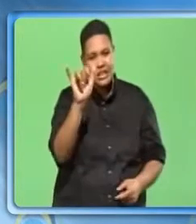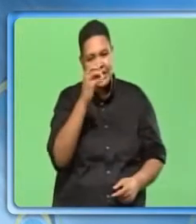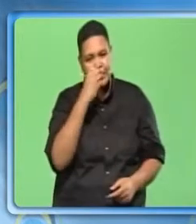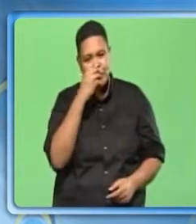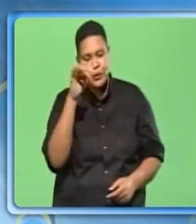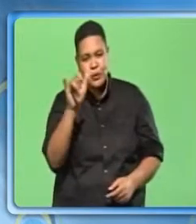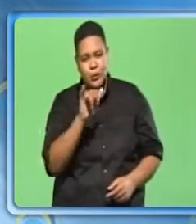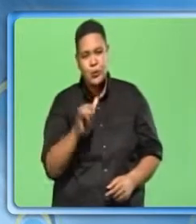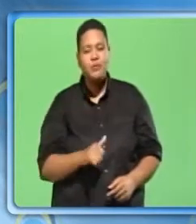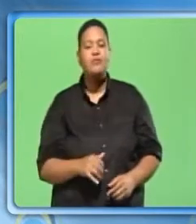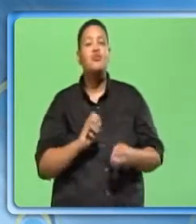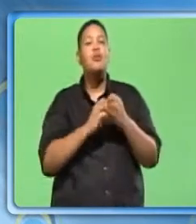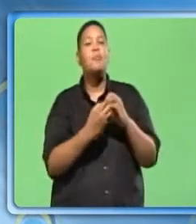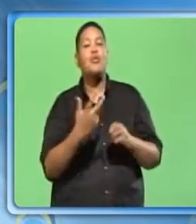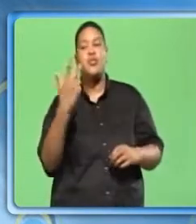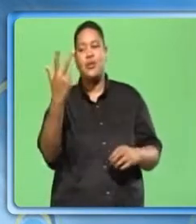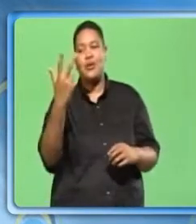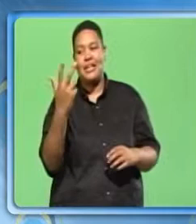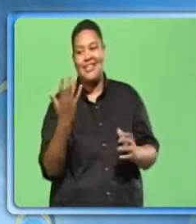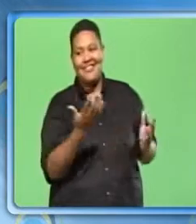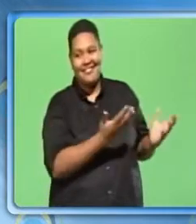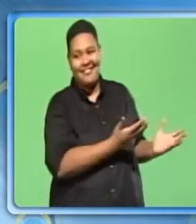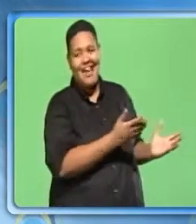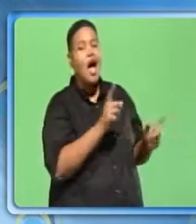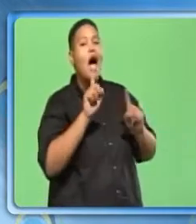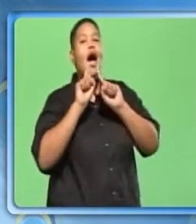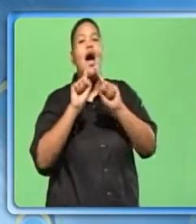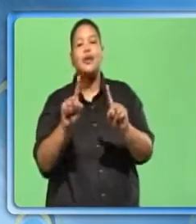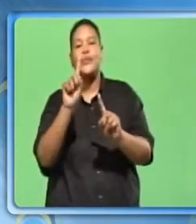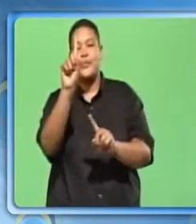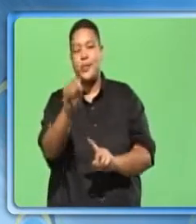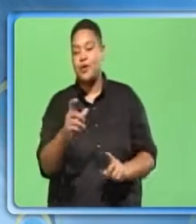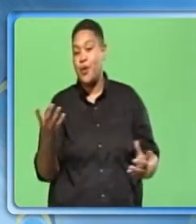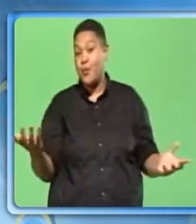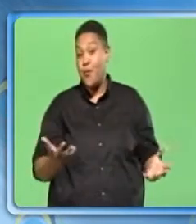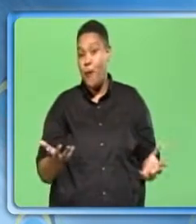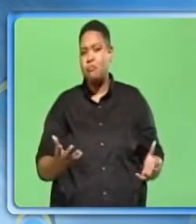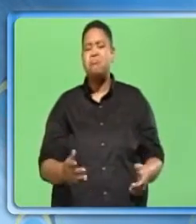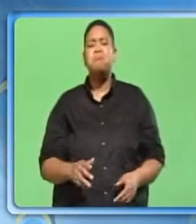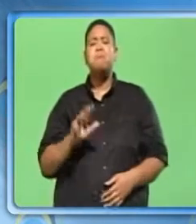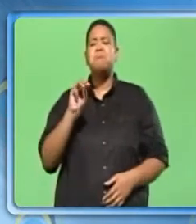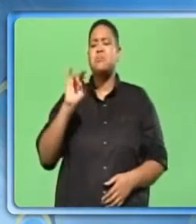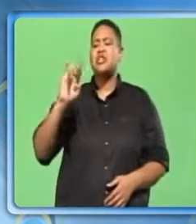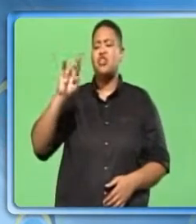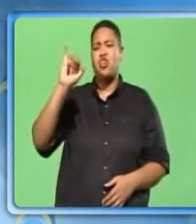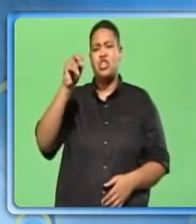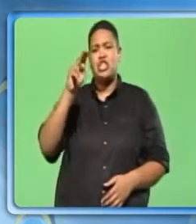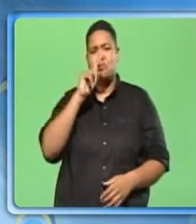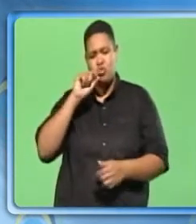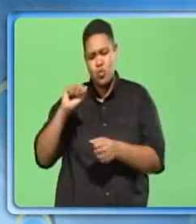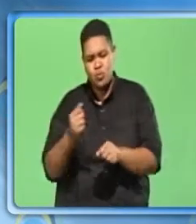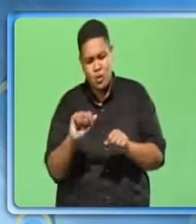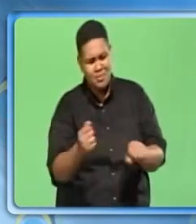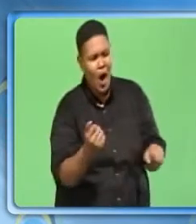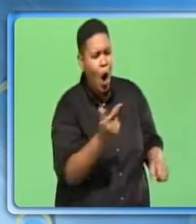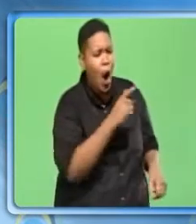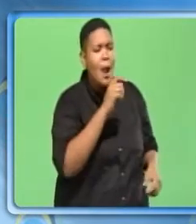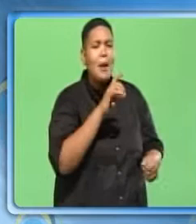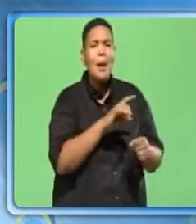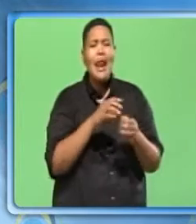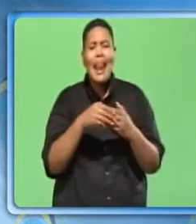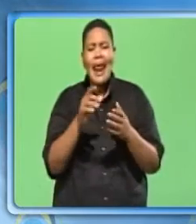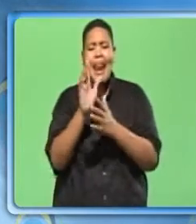Consider food web number 3 and answer this question. Mr. James swept up all the dried and rotten leaves in his